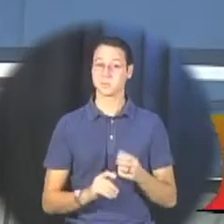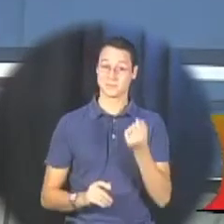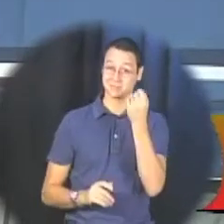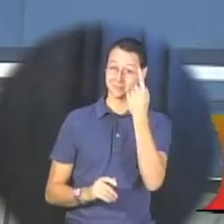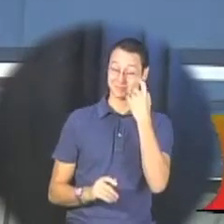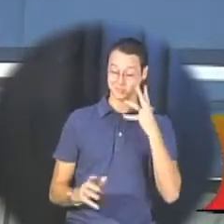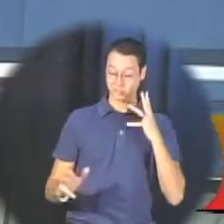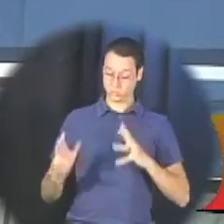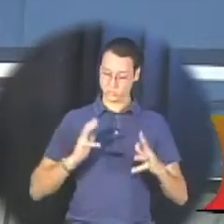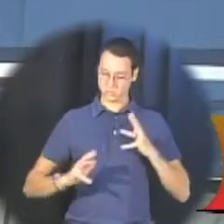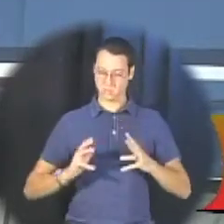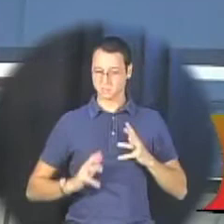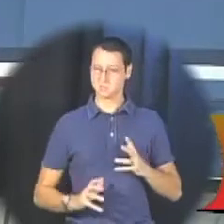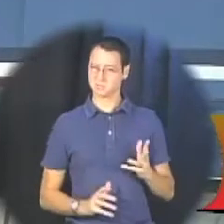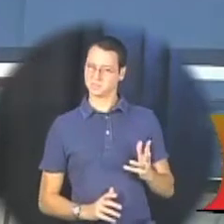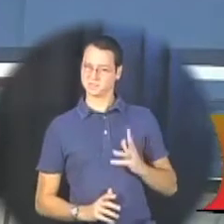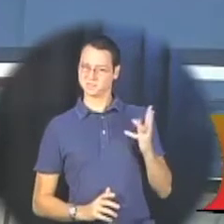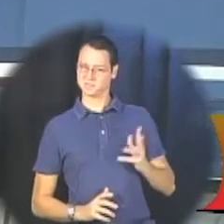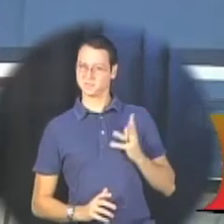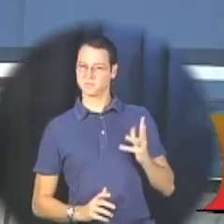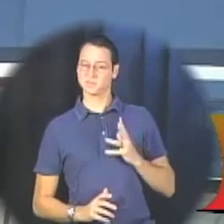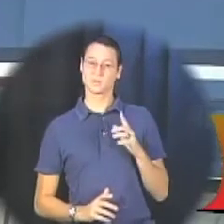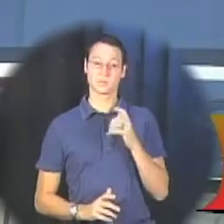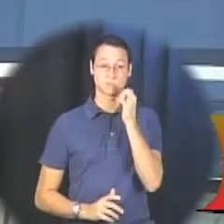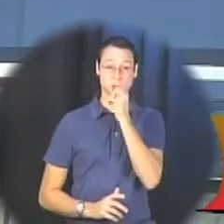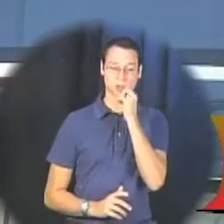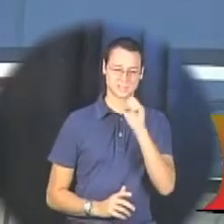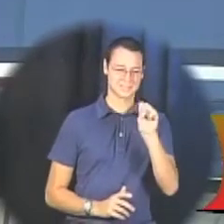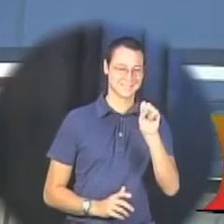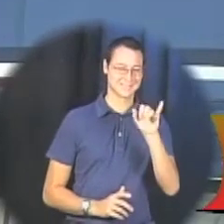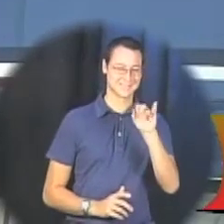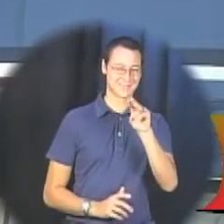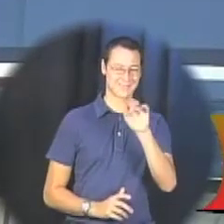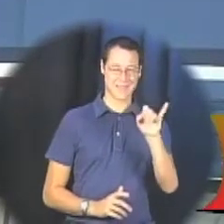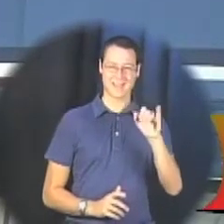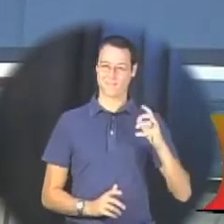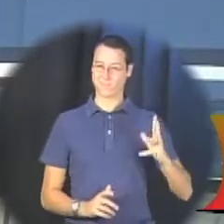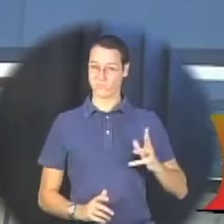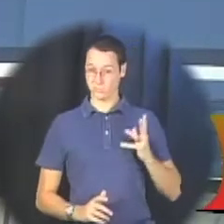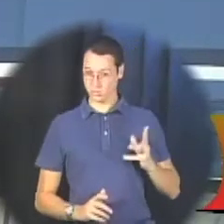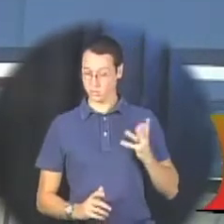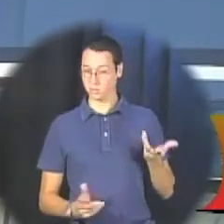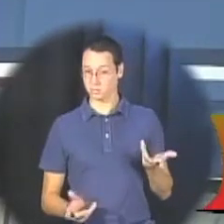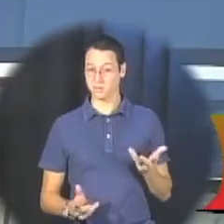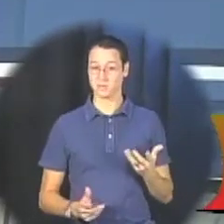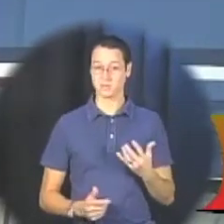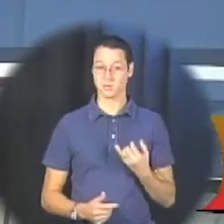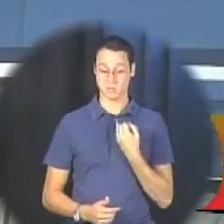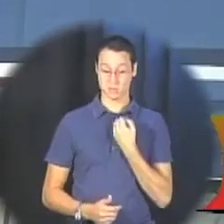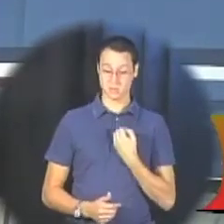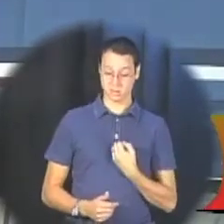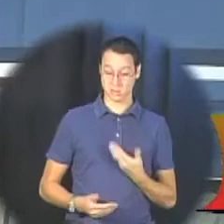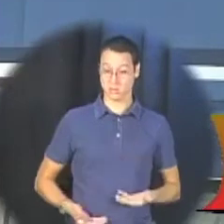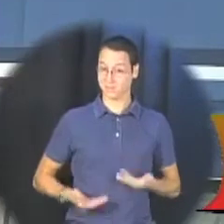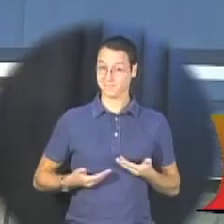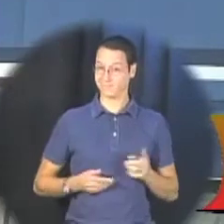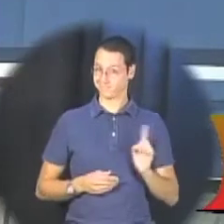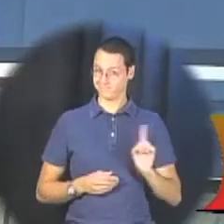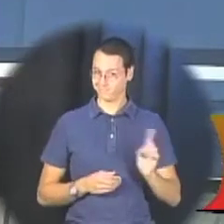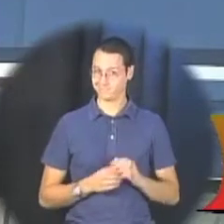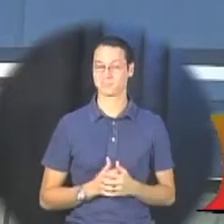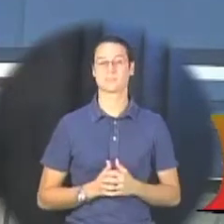is semi-formal. Girls must wear a semi-formal dress or a suit. No midriff and no revealing dresses.